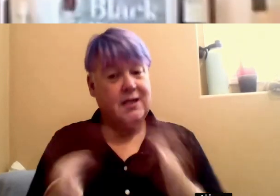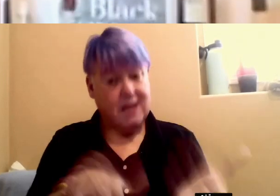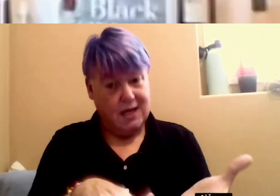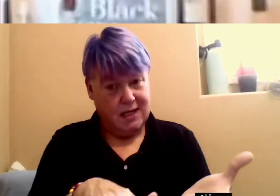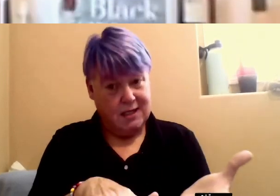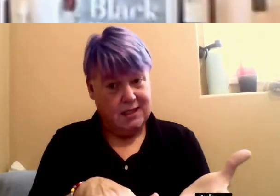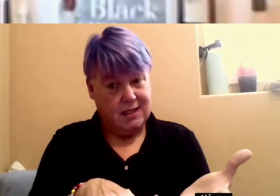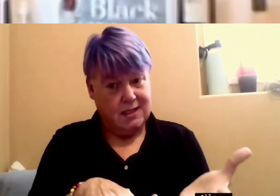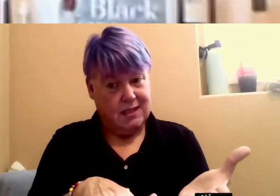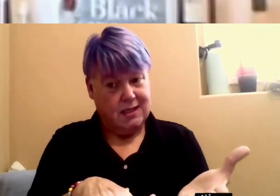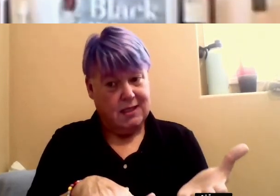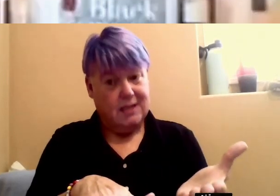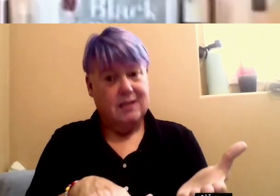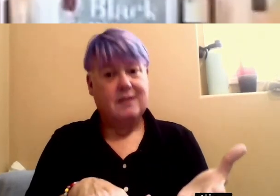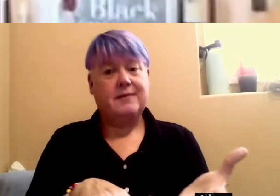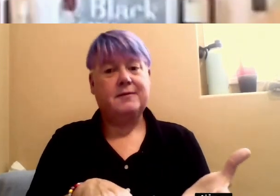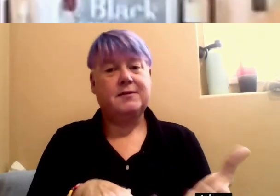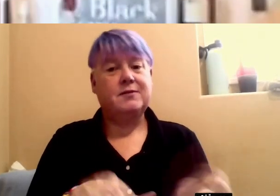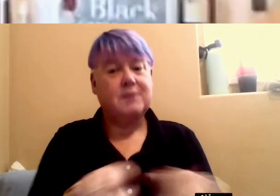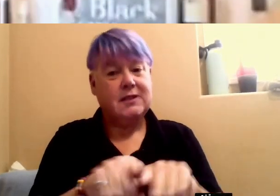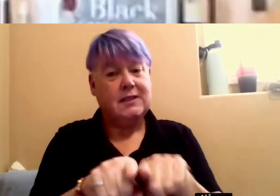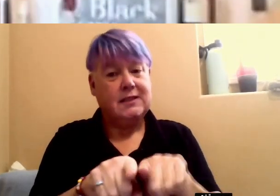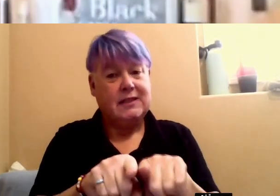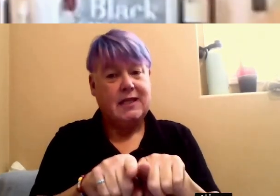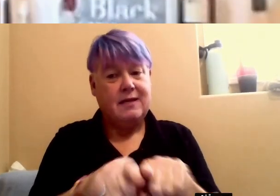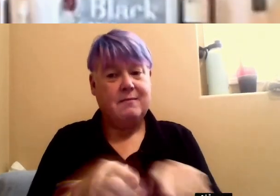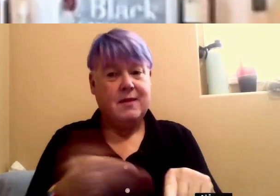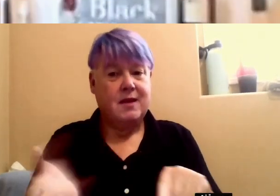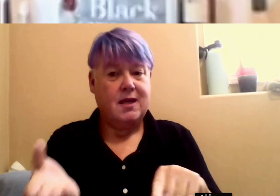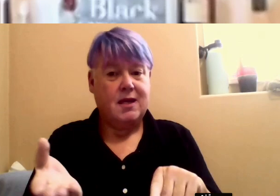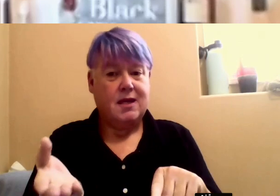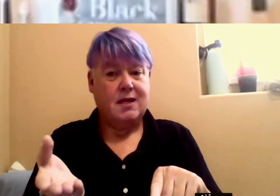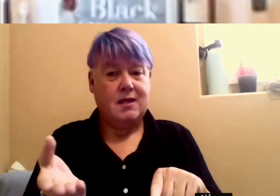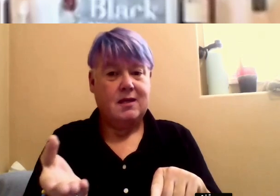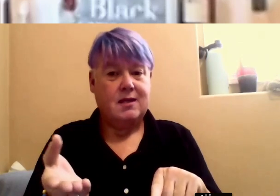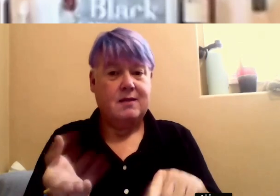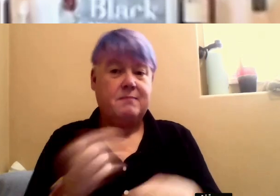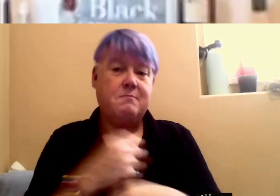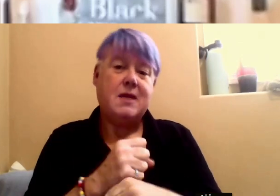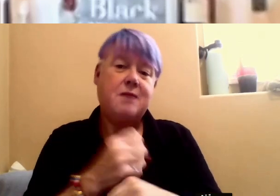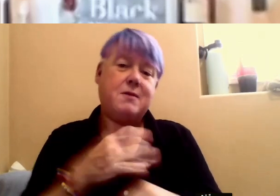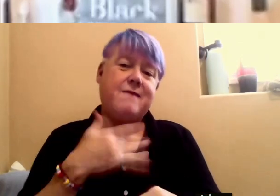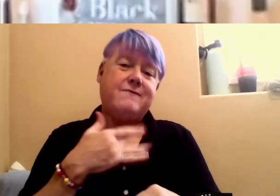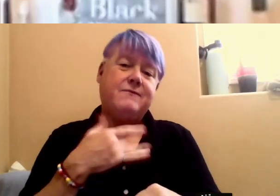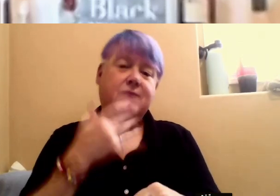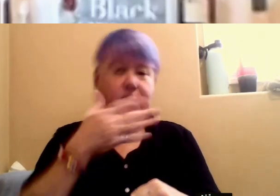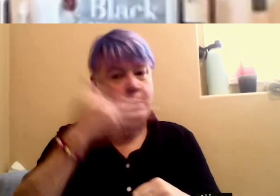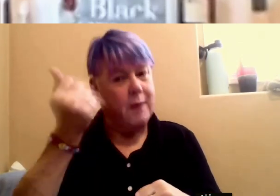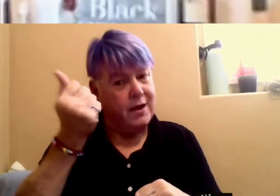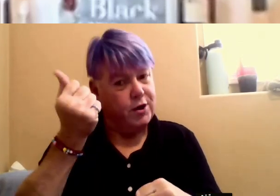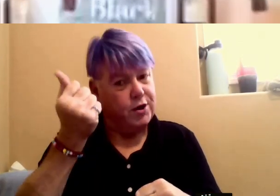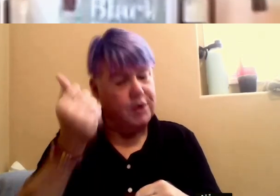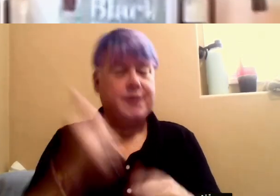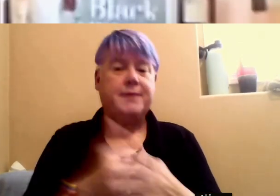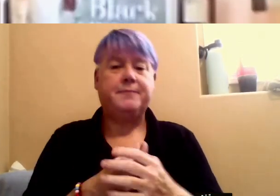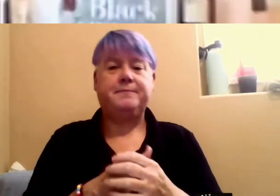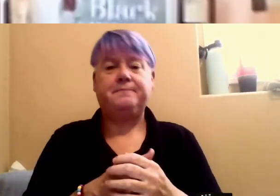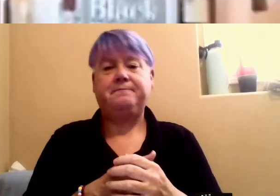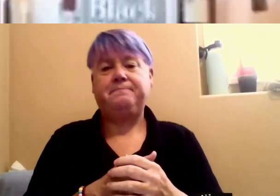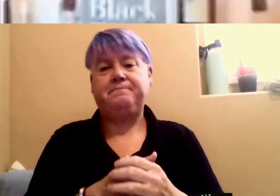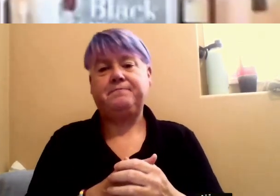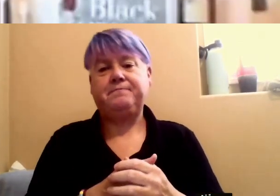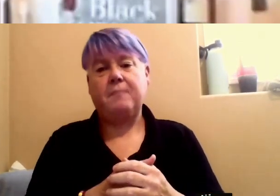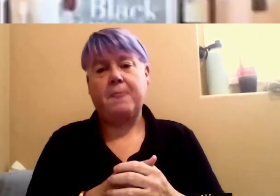And so it was the same sort of impact, I think, more so maybe than the book, because it did totally reshape the last